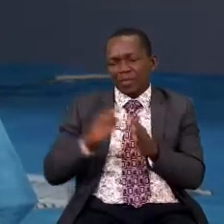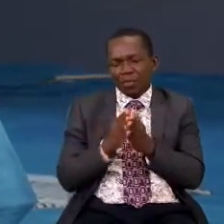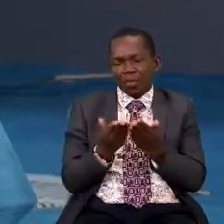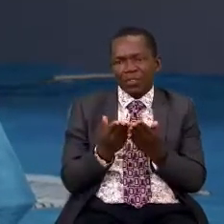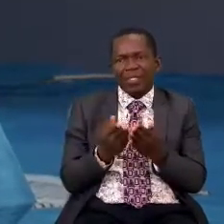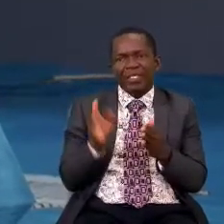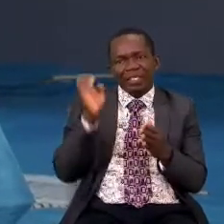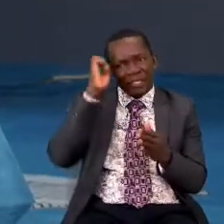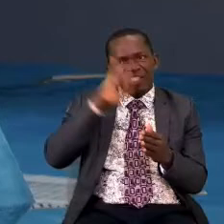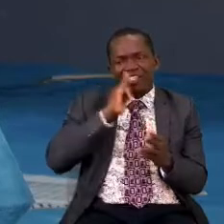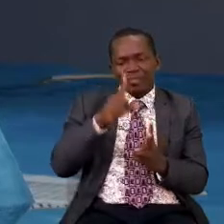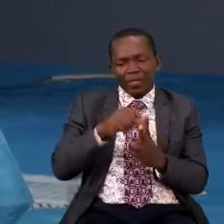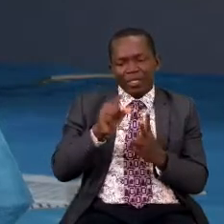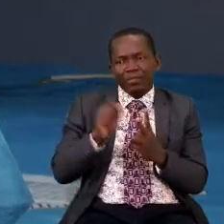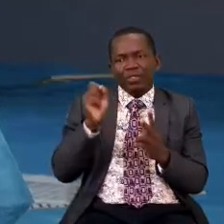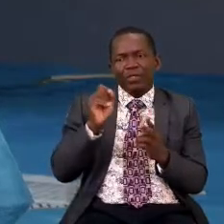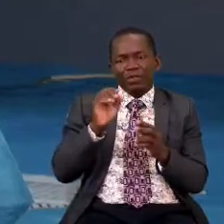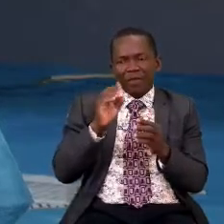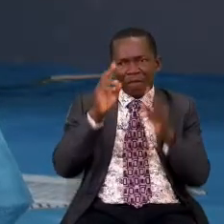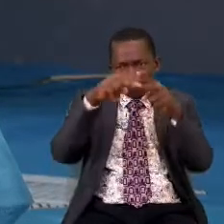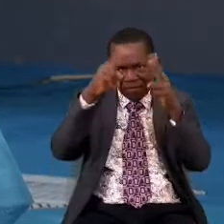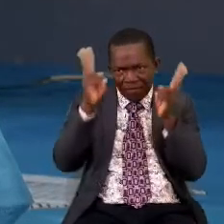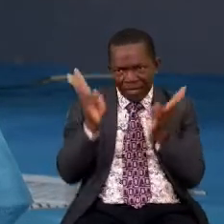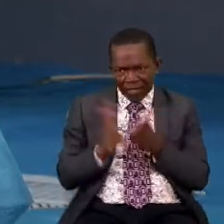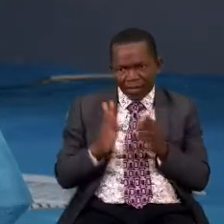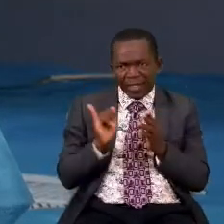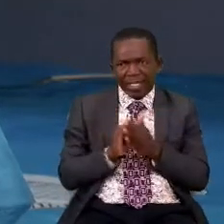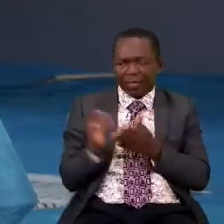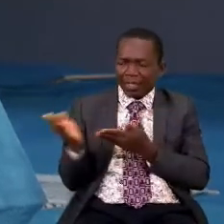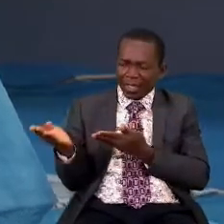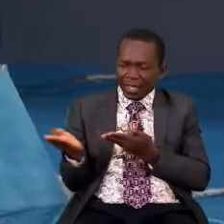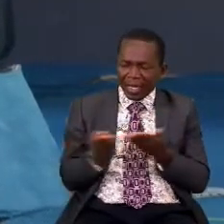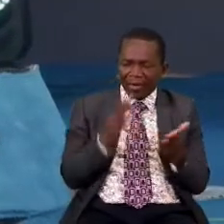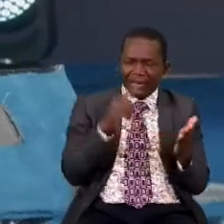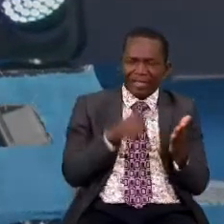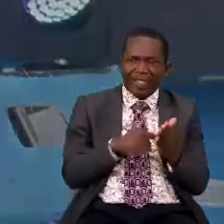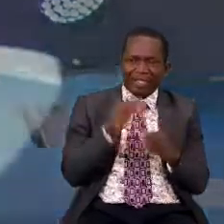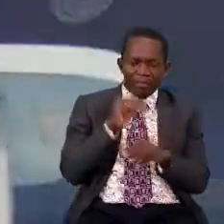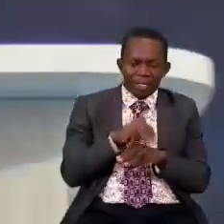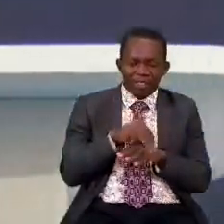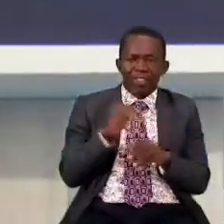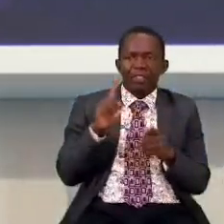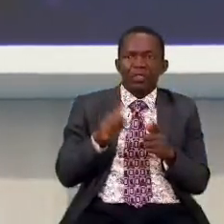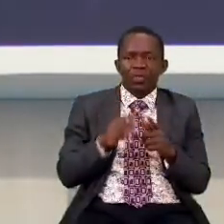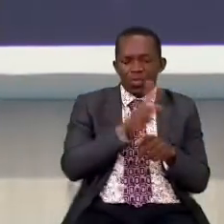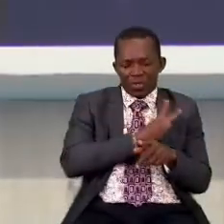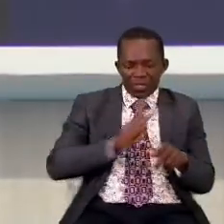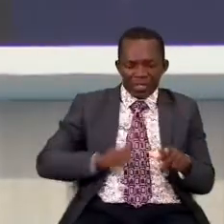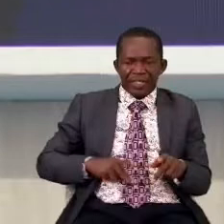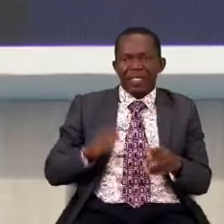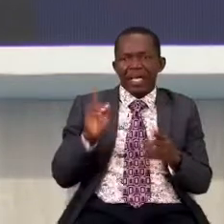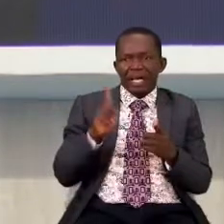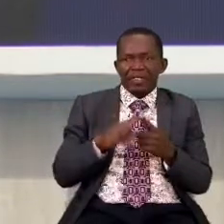to the kings and to Israel and to the Gentiles. It's the chosen vessel I will send into Rome,